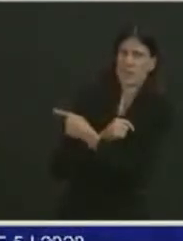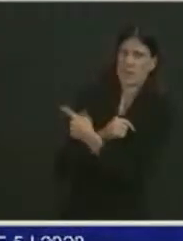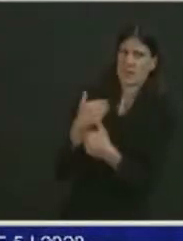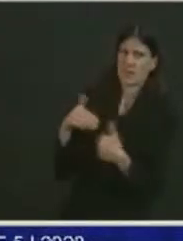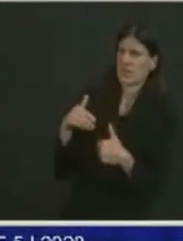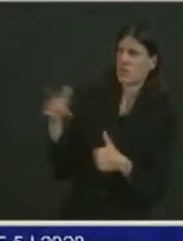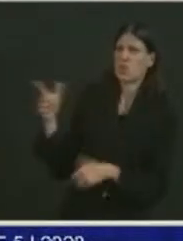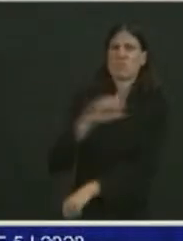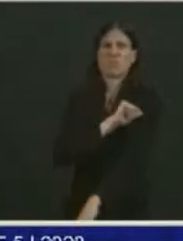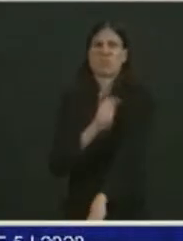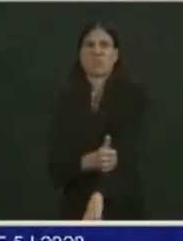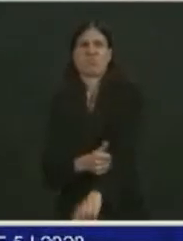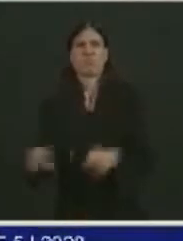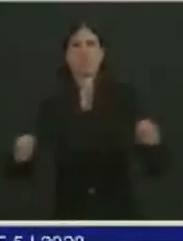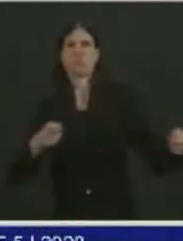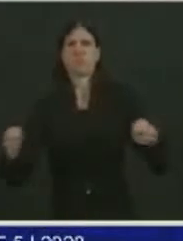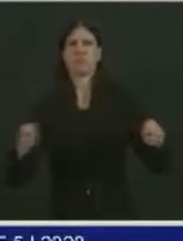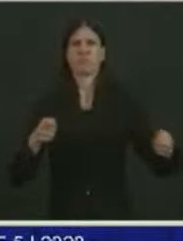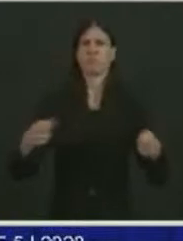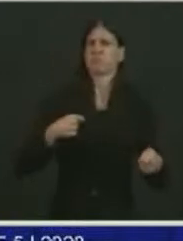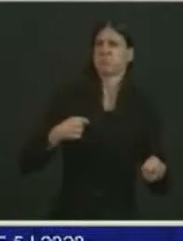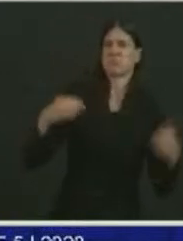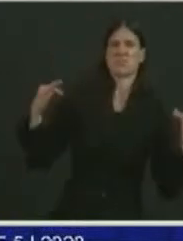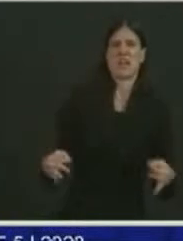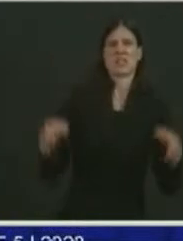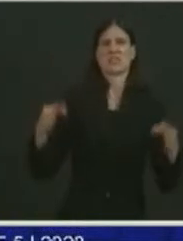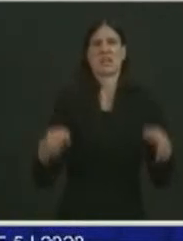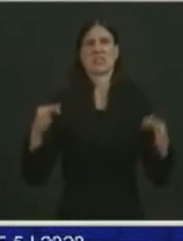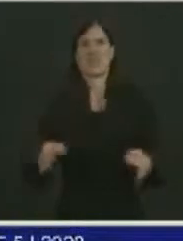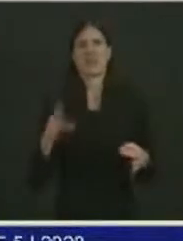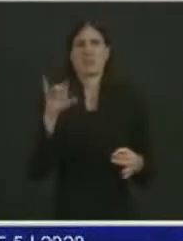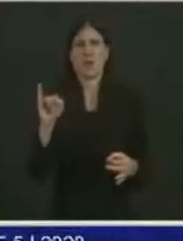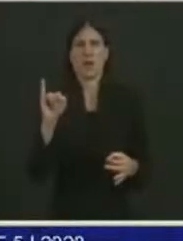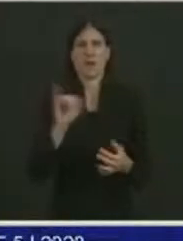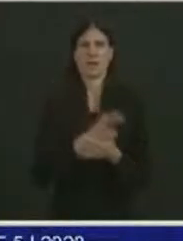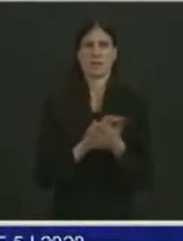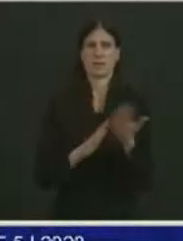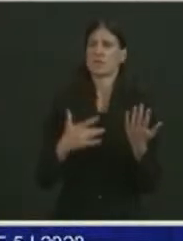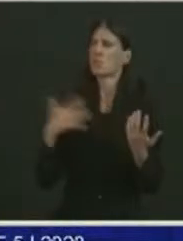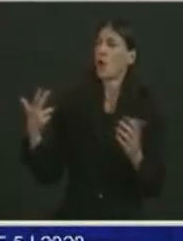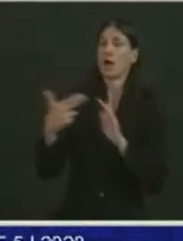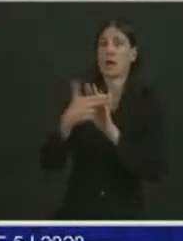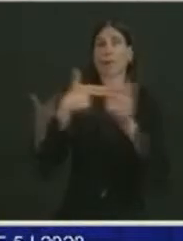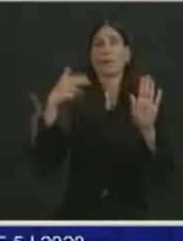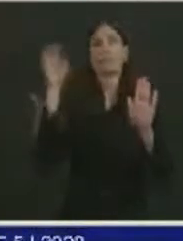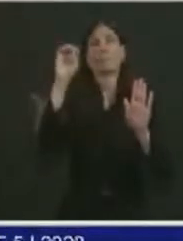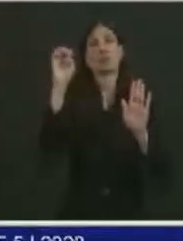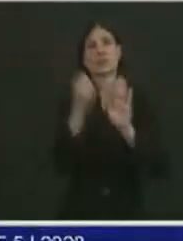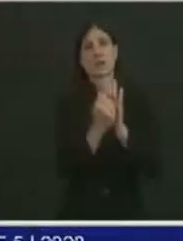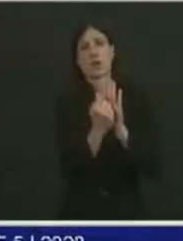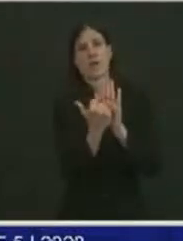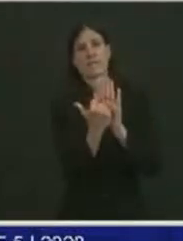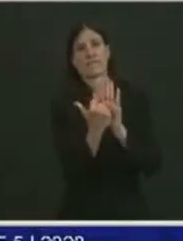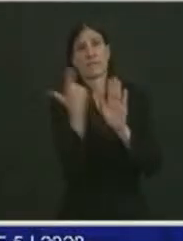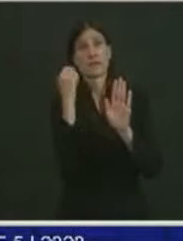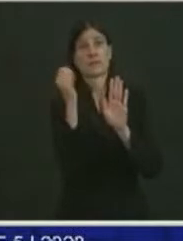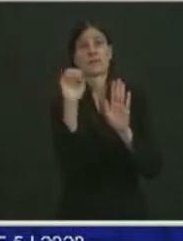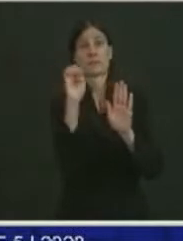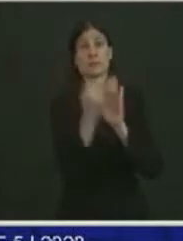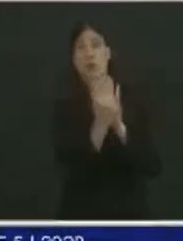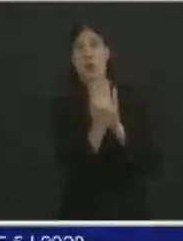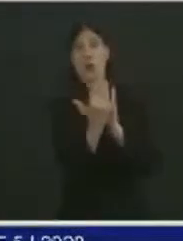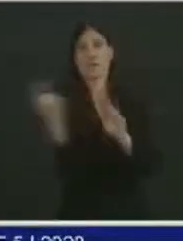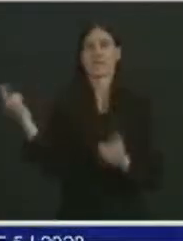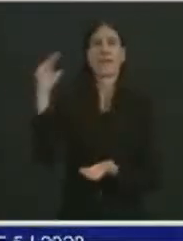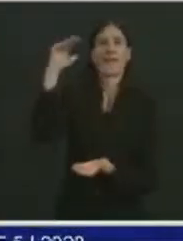think we will no longer be in an emergency? Do you have some sort of criteria for that? Mm-hmm. And at what point might you cede some